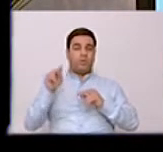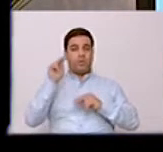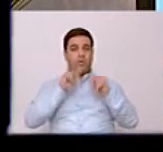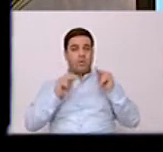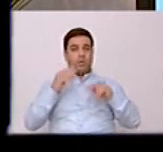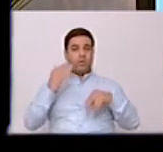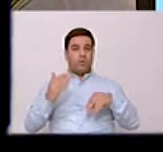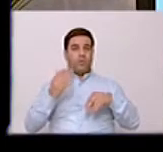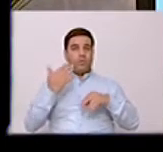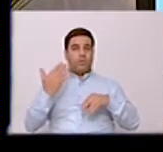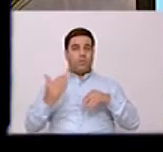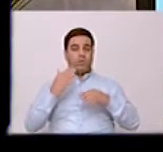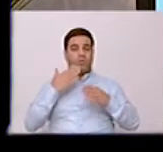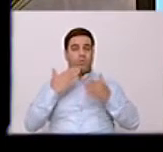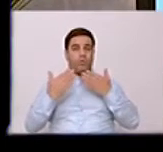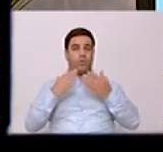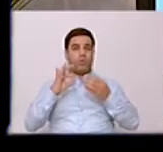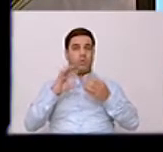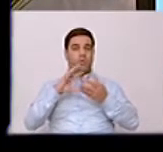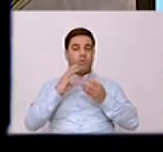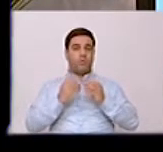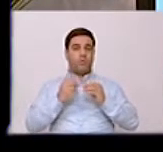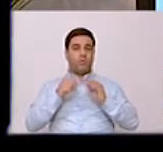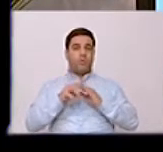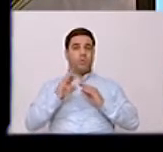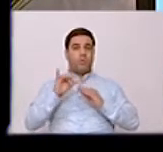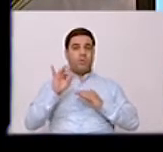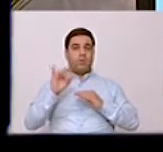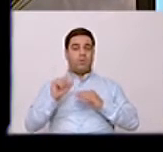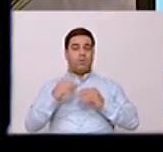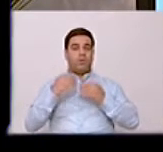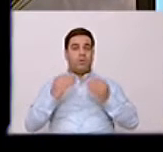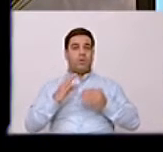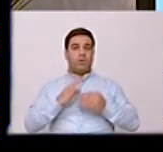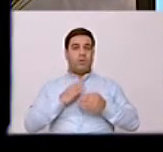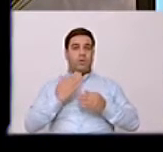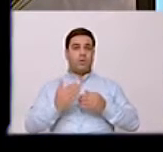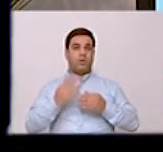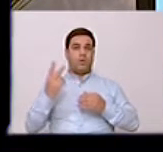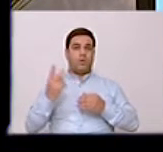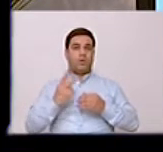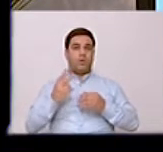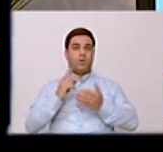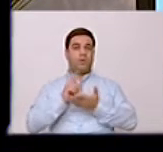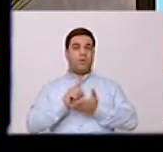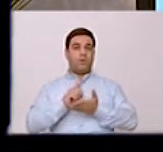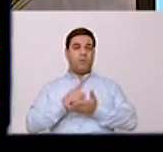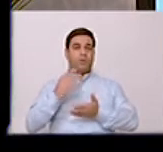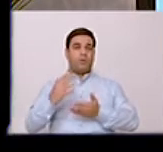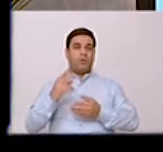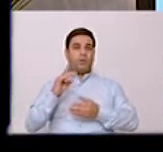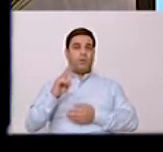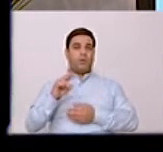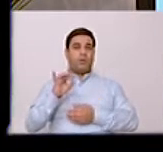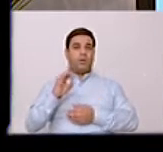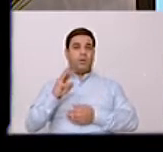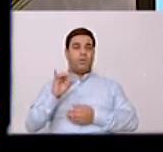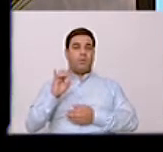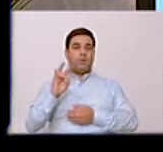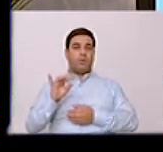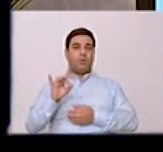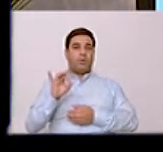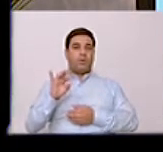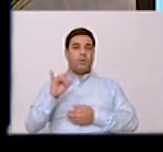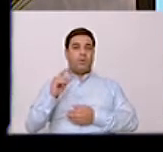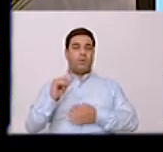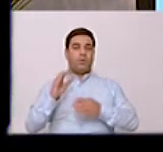darsligimizda ularning munosabati xususida misralar berilgan ekan. Ikkinchi topshirig'imiz esa dramani rollarga bo'lib